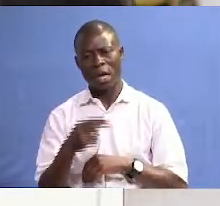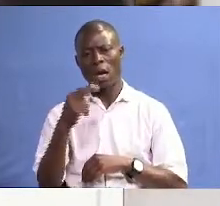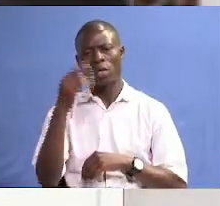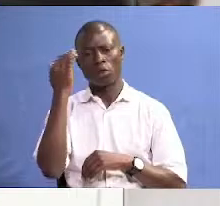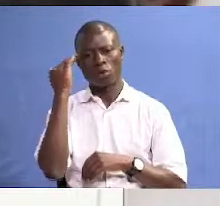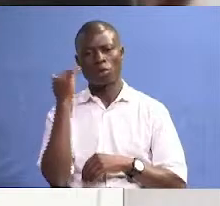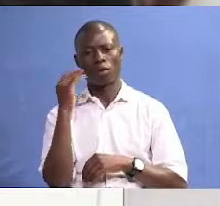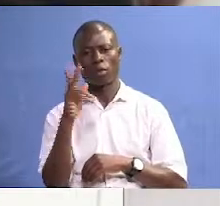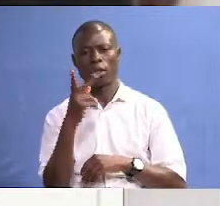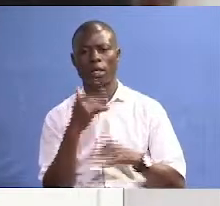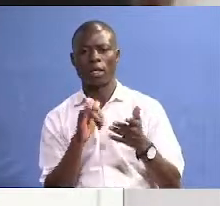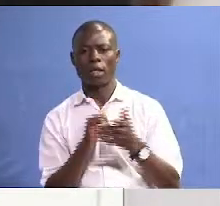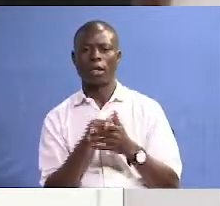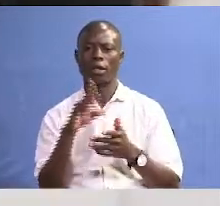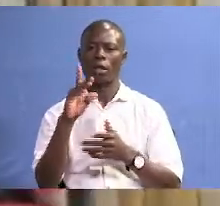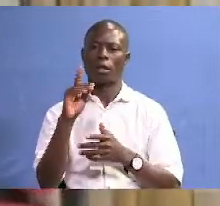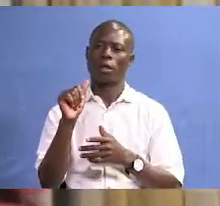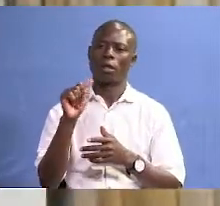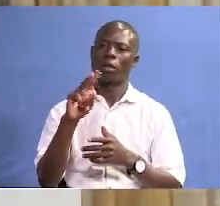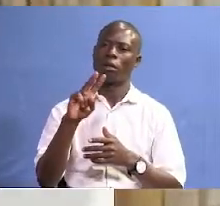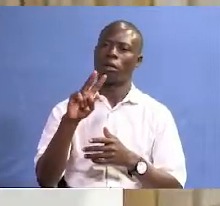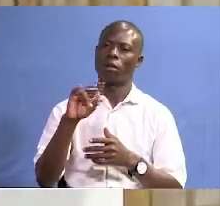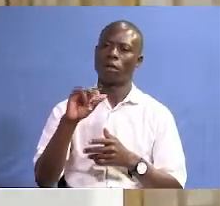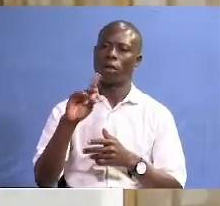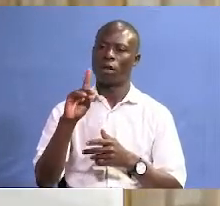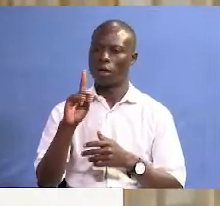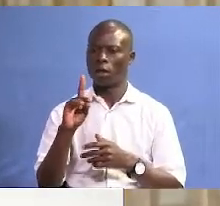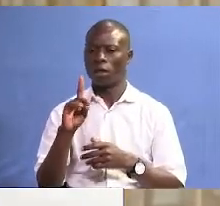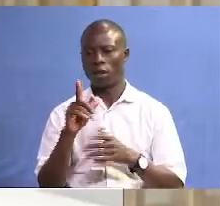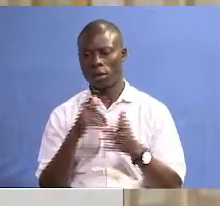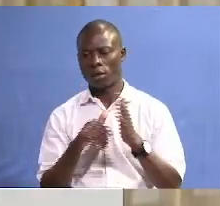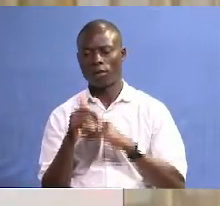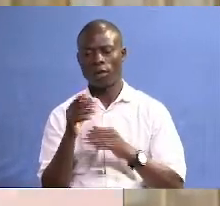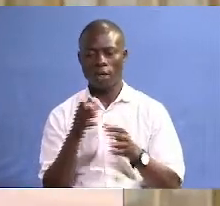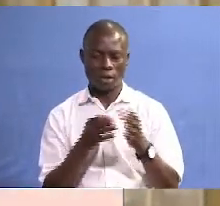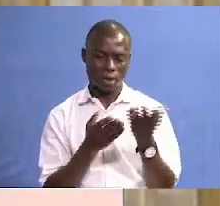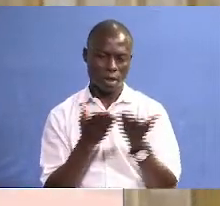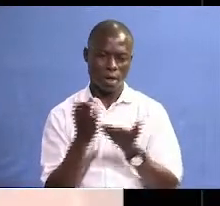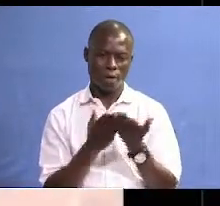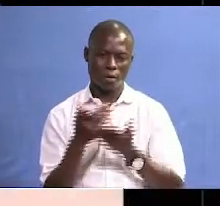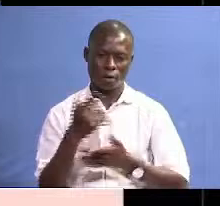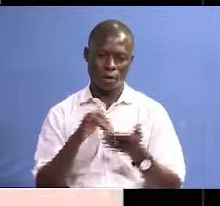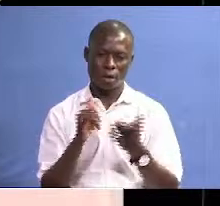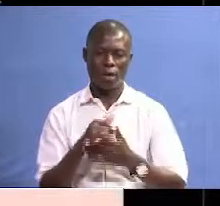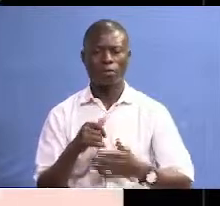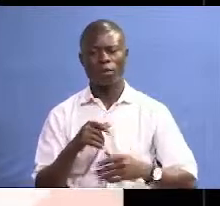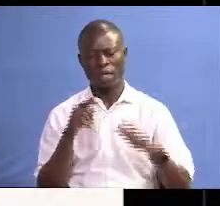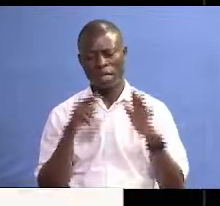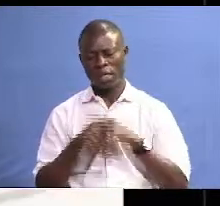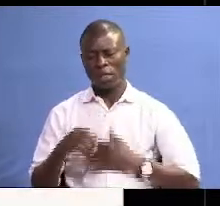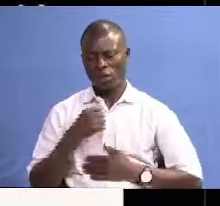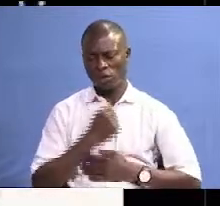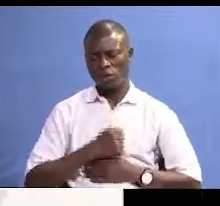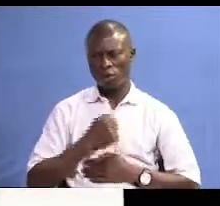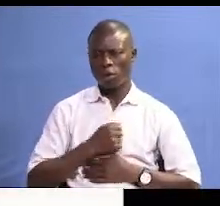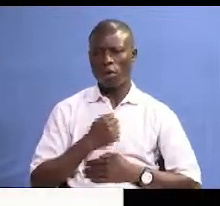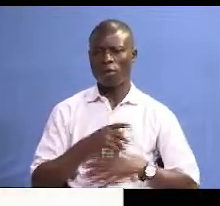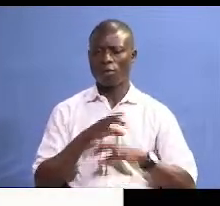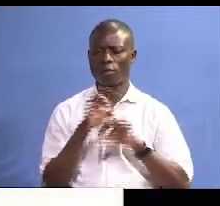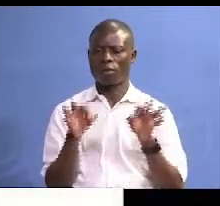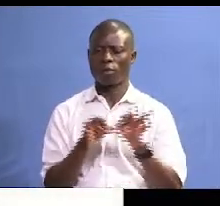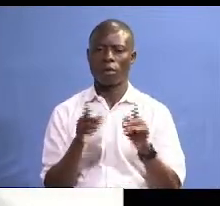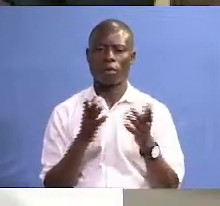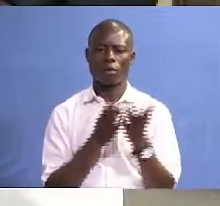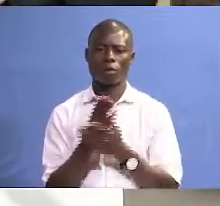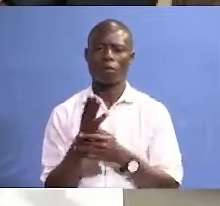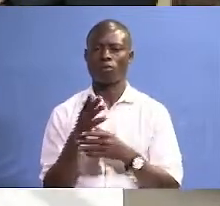Judge David Majanja, who also served as a commissioner of the Judicial Service Commission, deepest condolences from all across have filled the air,